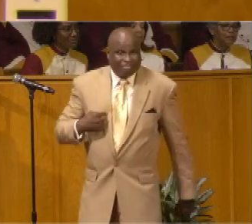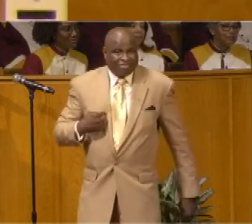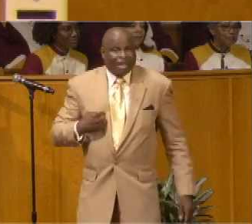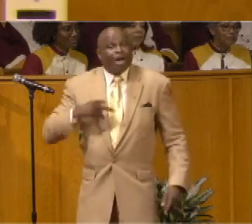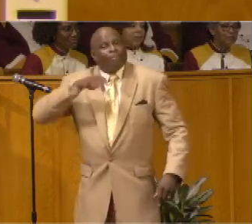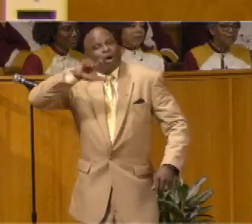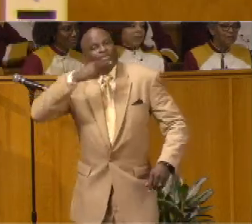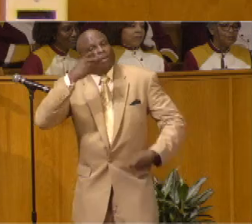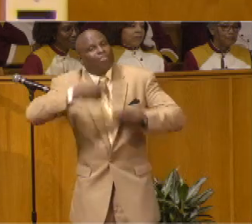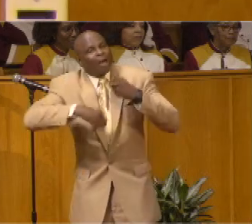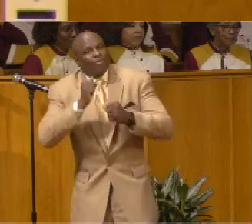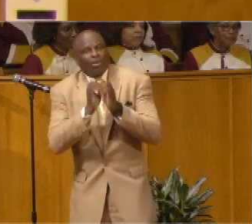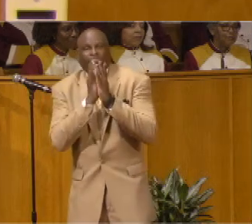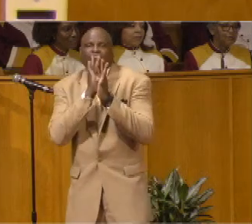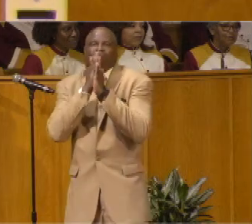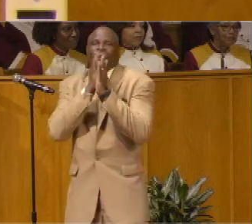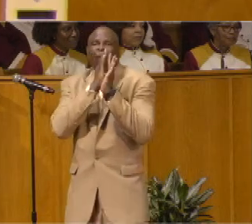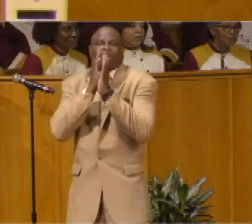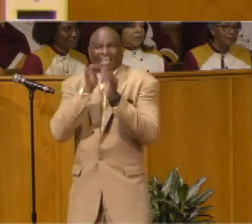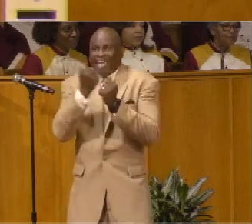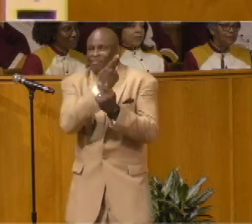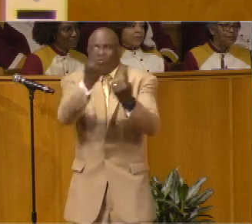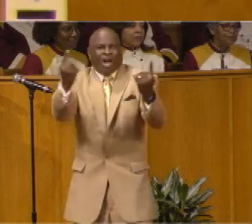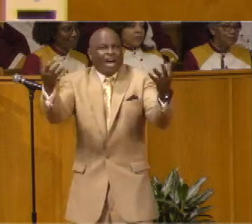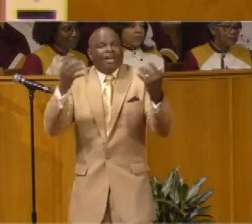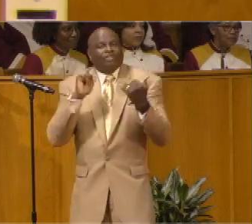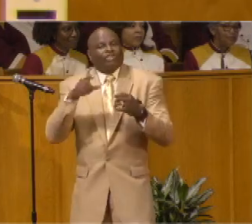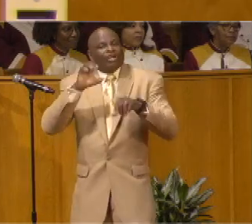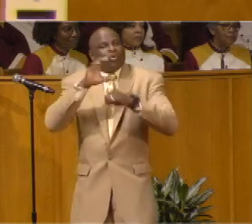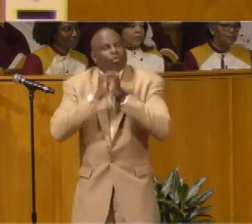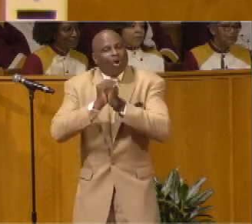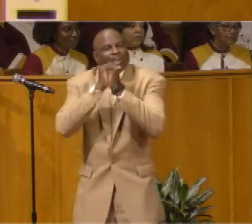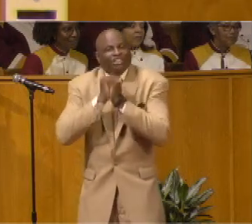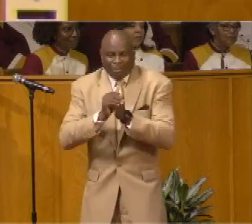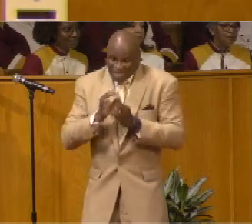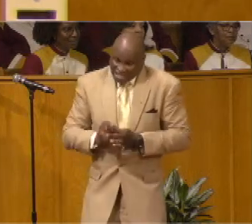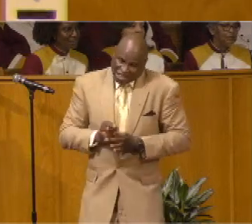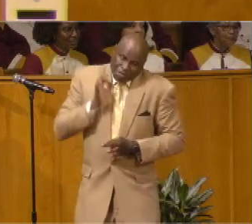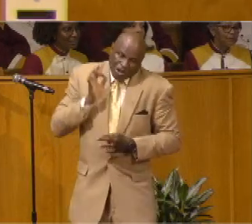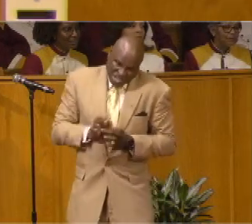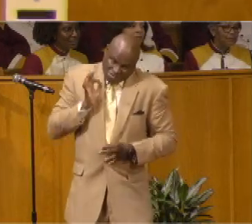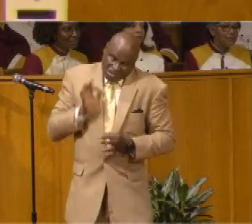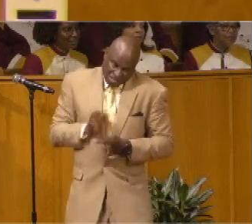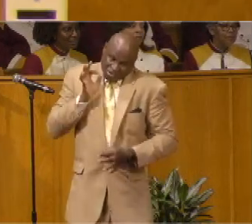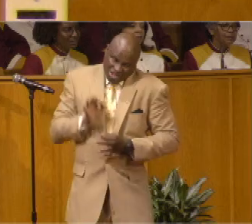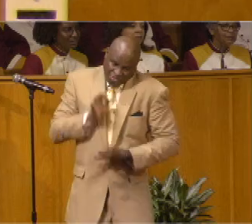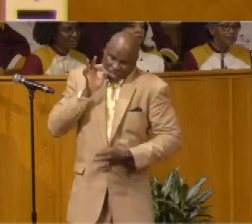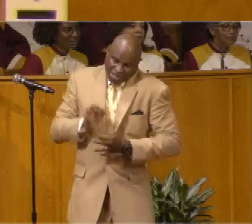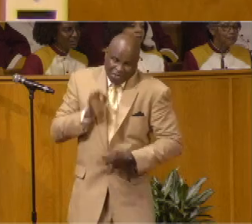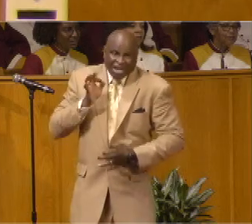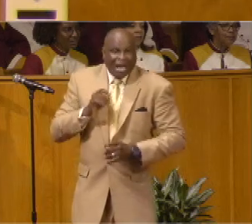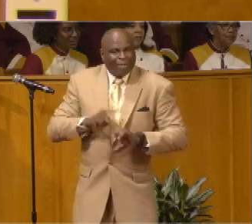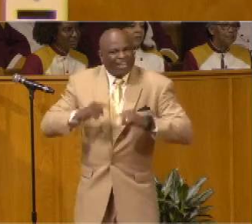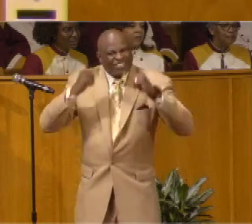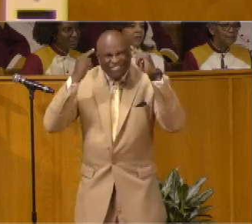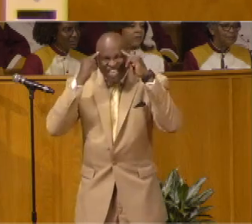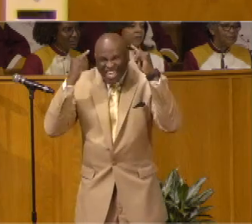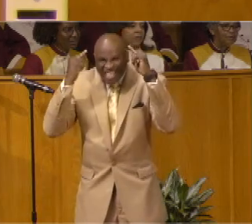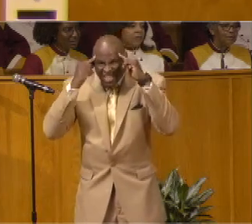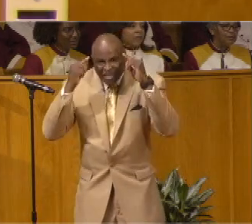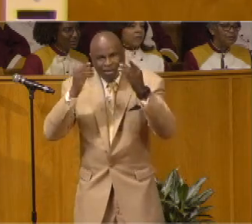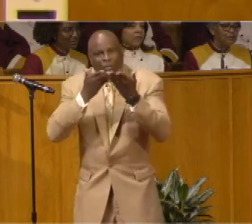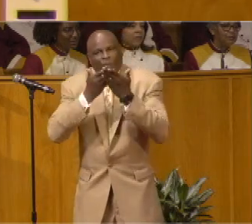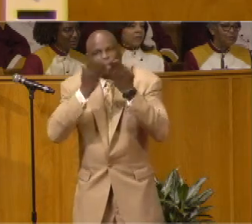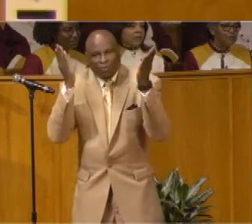Paul says the problem with tongue talking with everybody is that you've made worship all spiritual, but the intelligence is